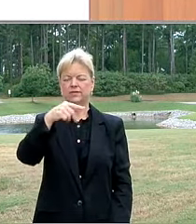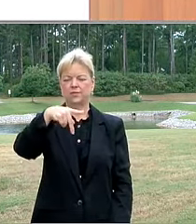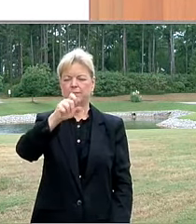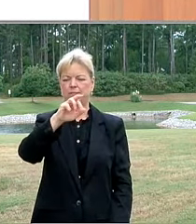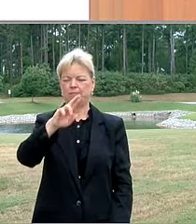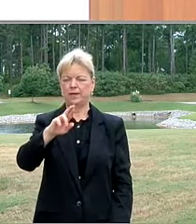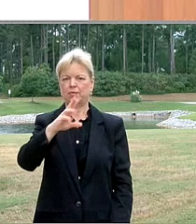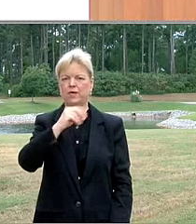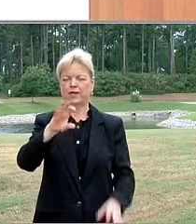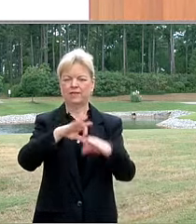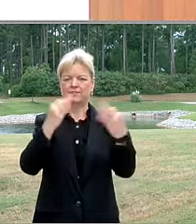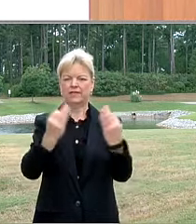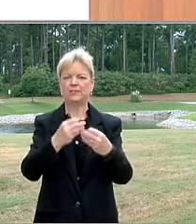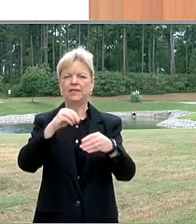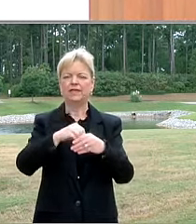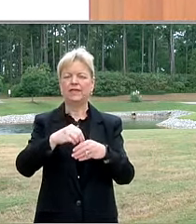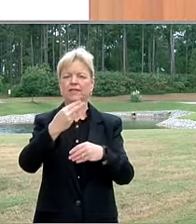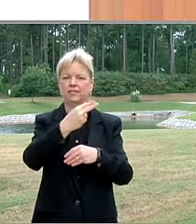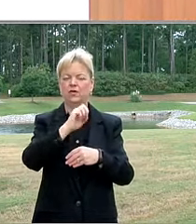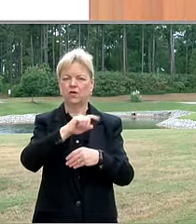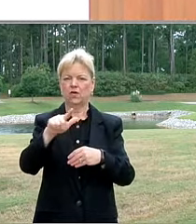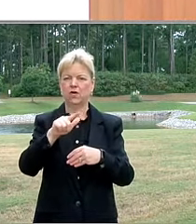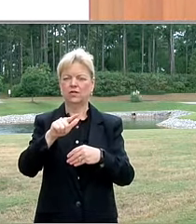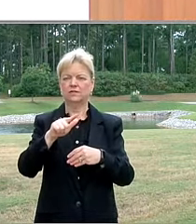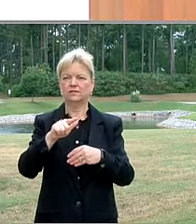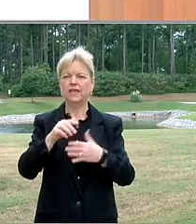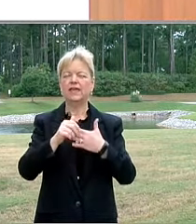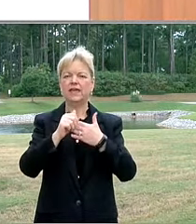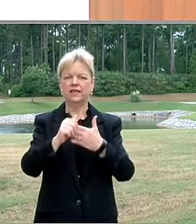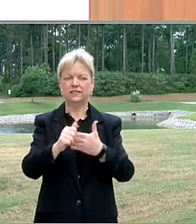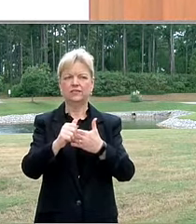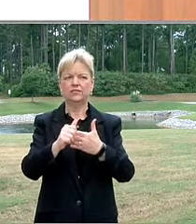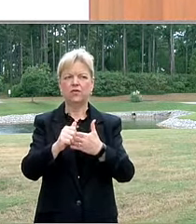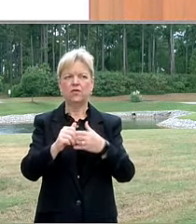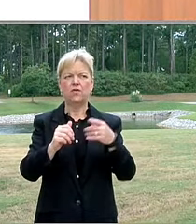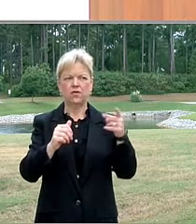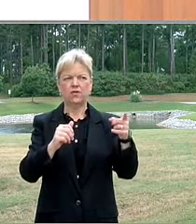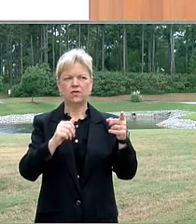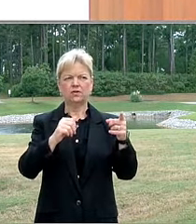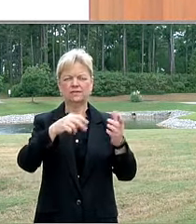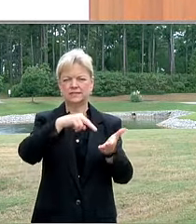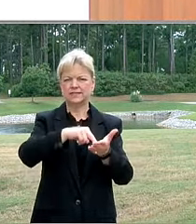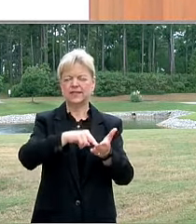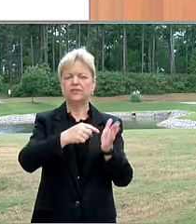the USASAC Great Hall. Escorts are standing by at the doors behind me to show you to the